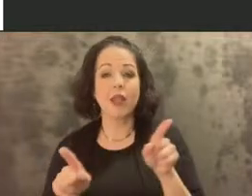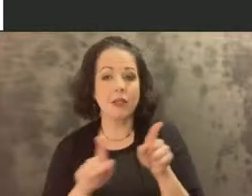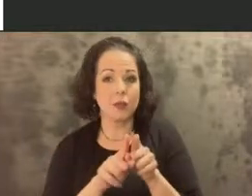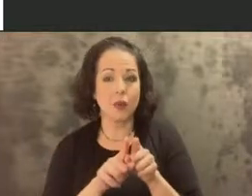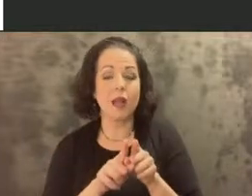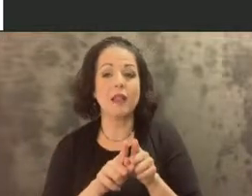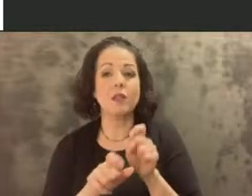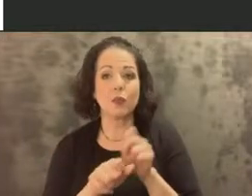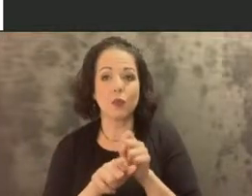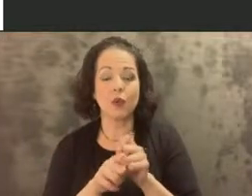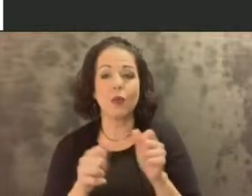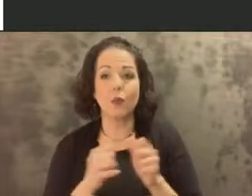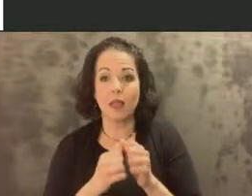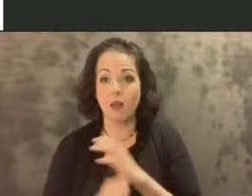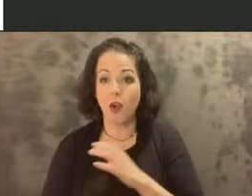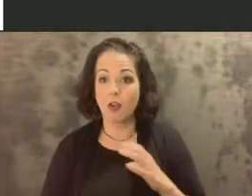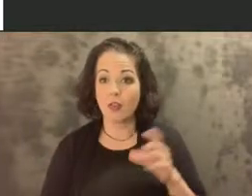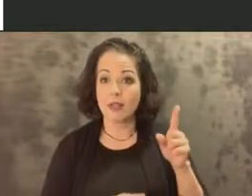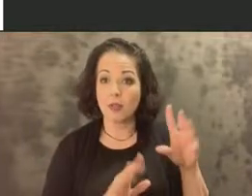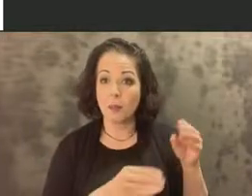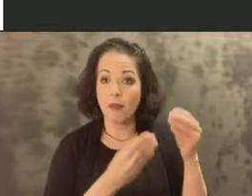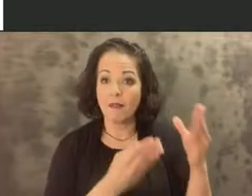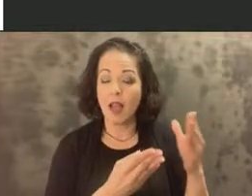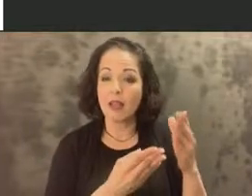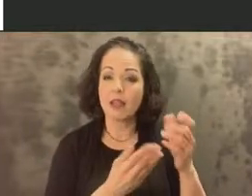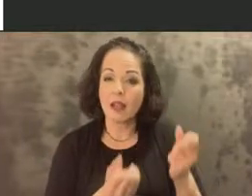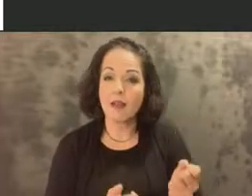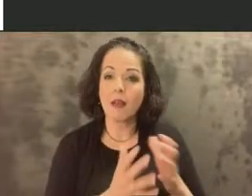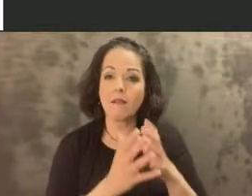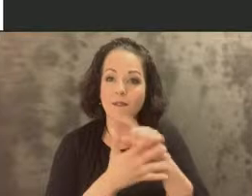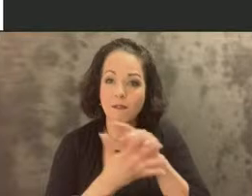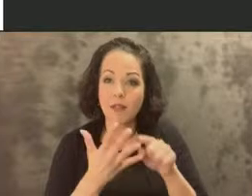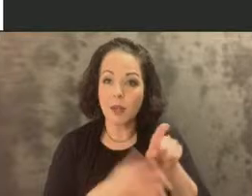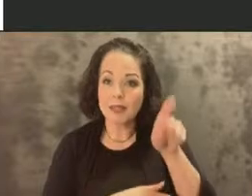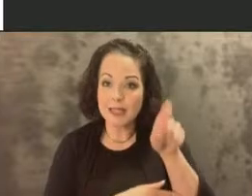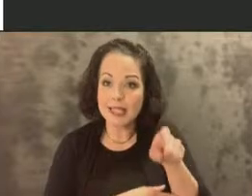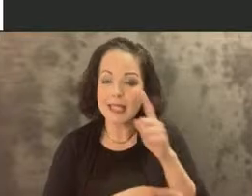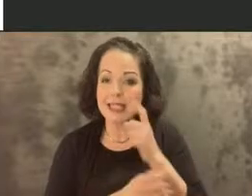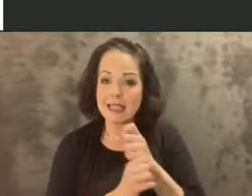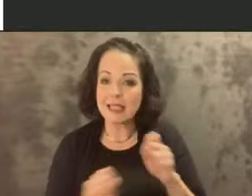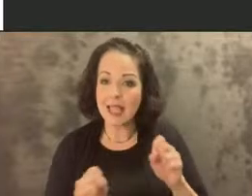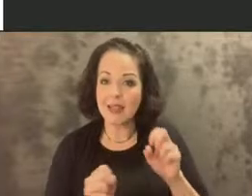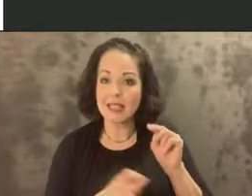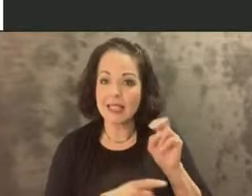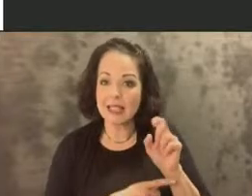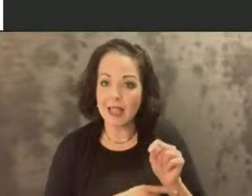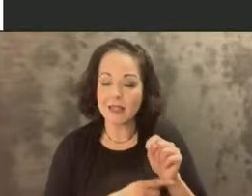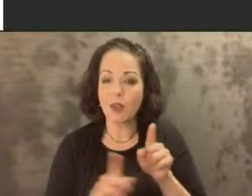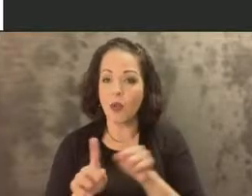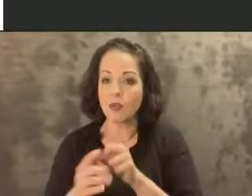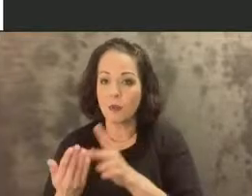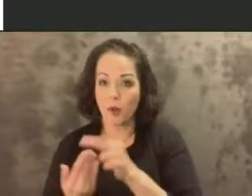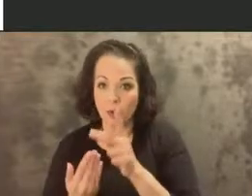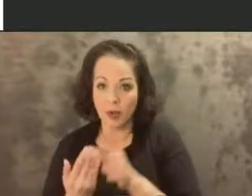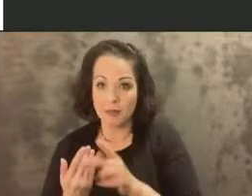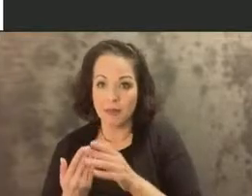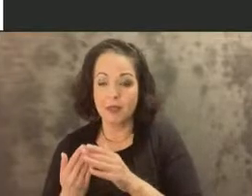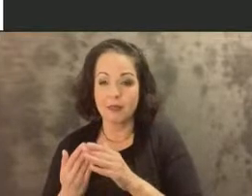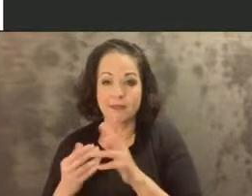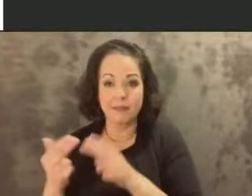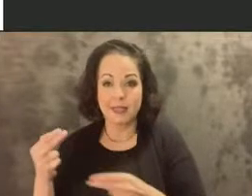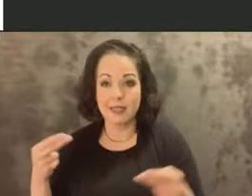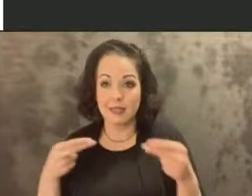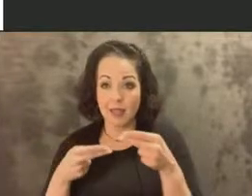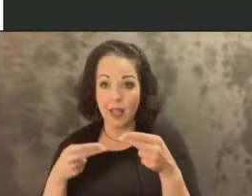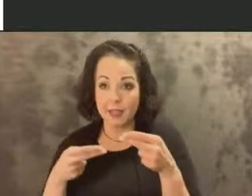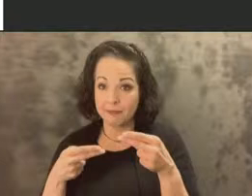with Congress to provide these very much needed safety nets and programs. Can we go to the next slide?